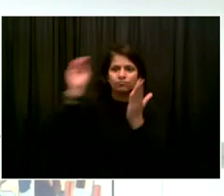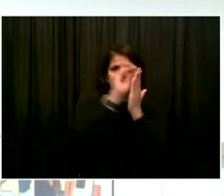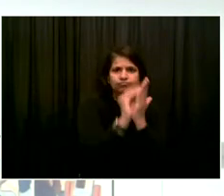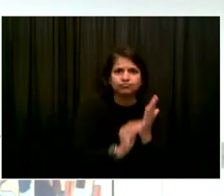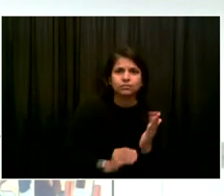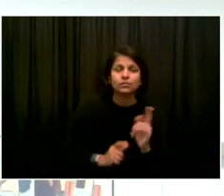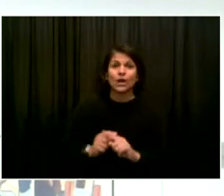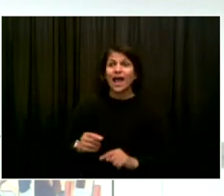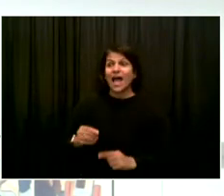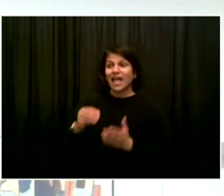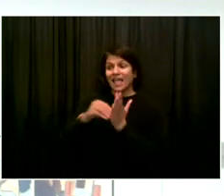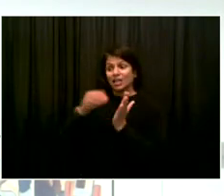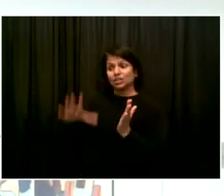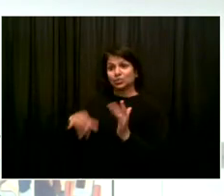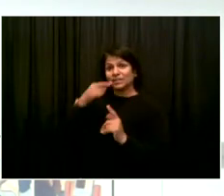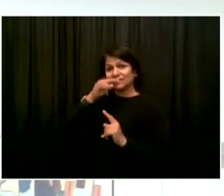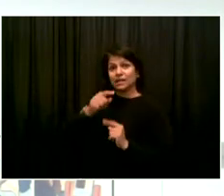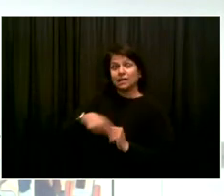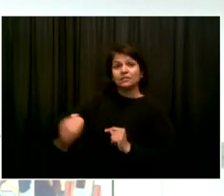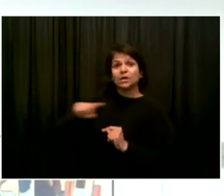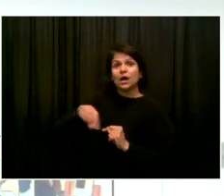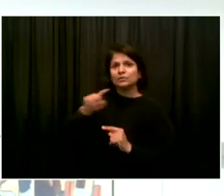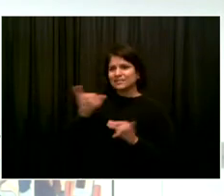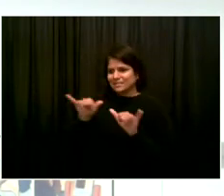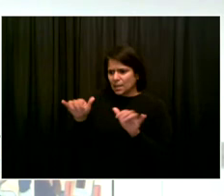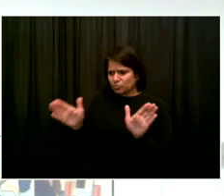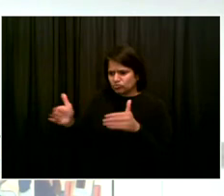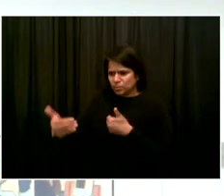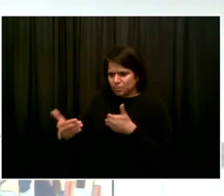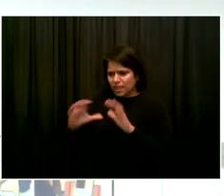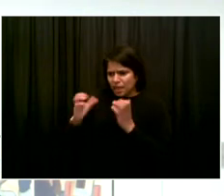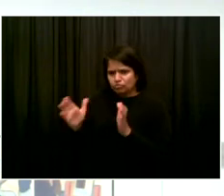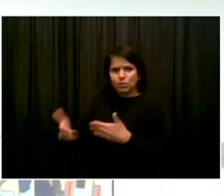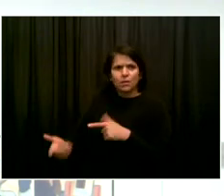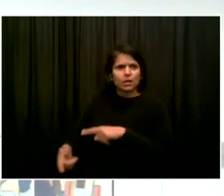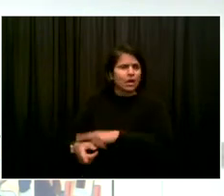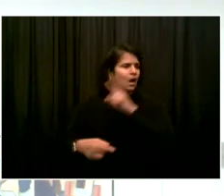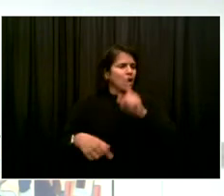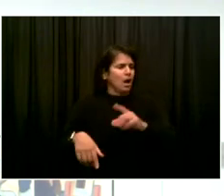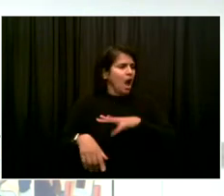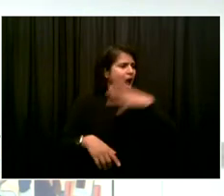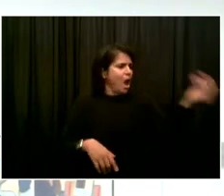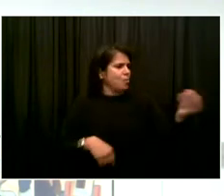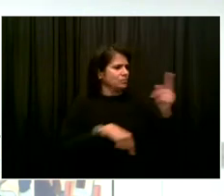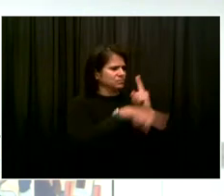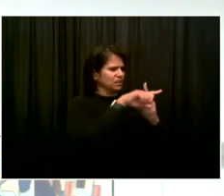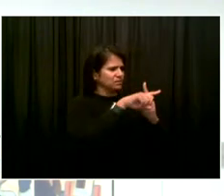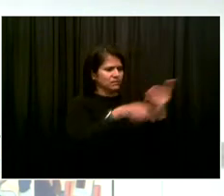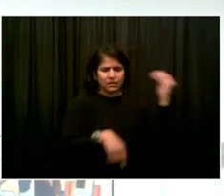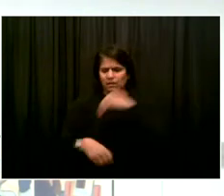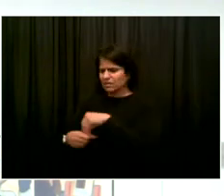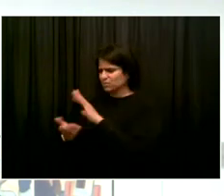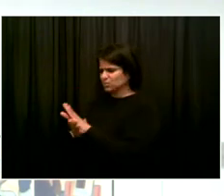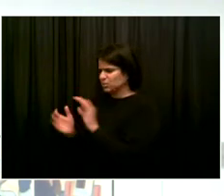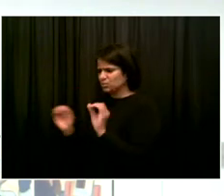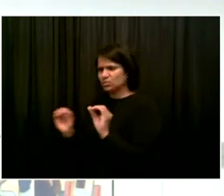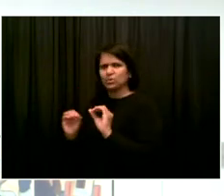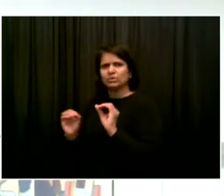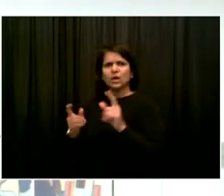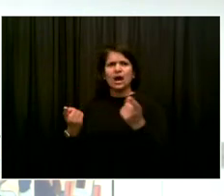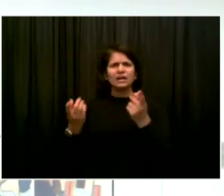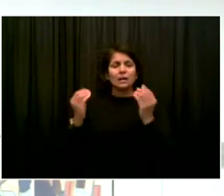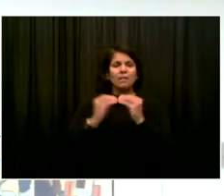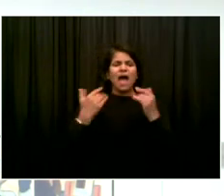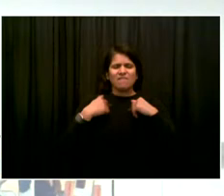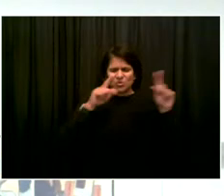as other cases tested more quickly, because from a public health perspective, identifying cases and getting them